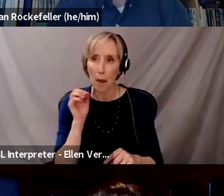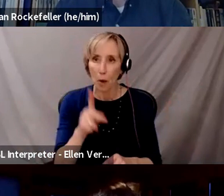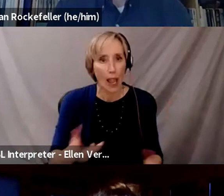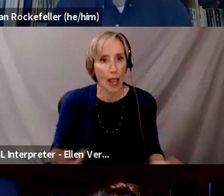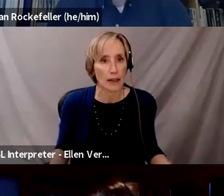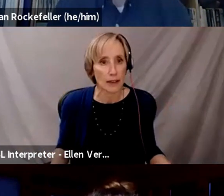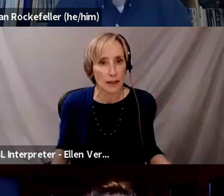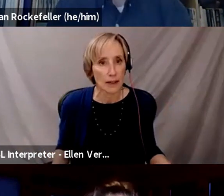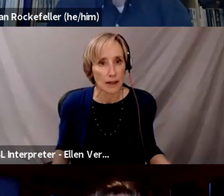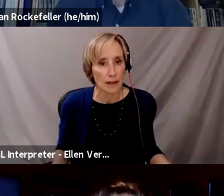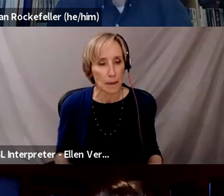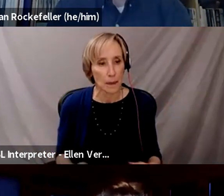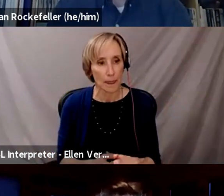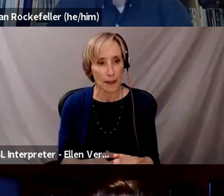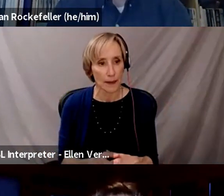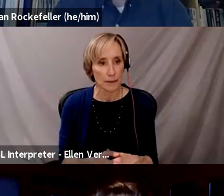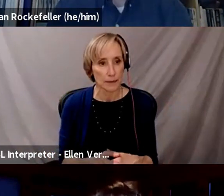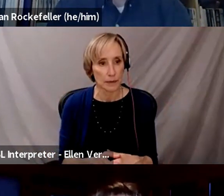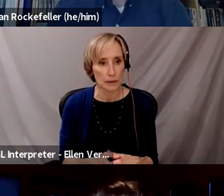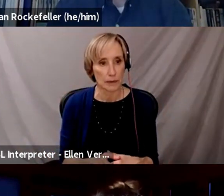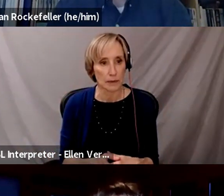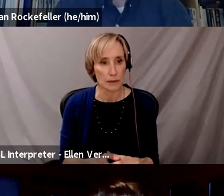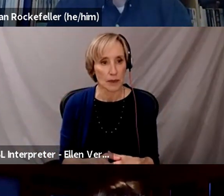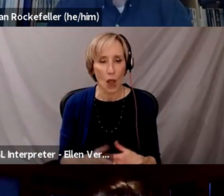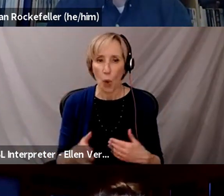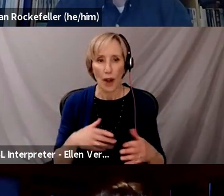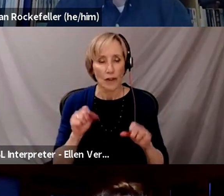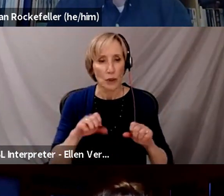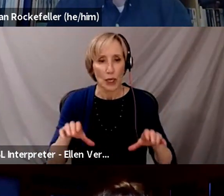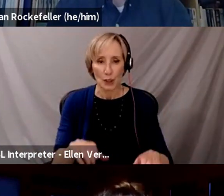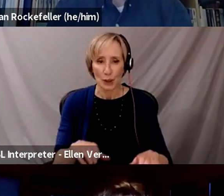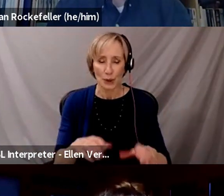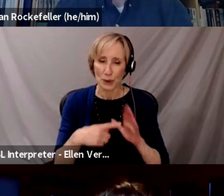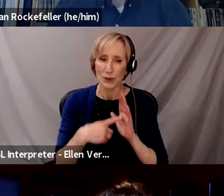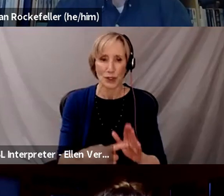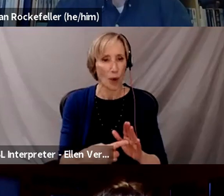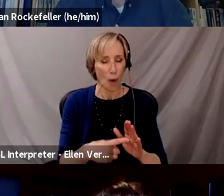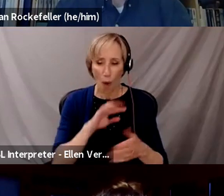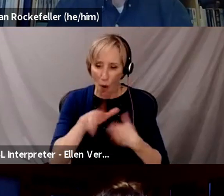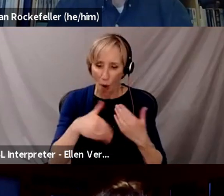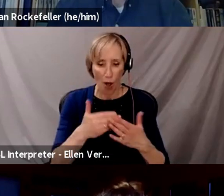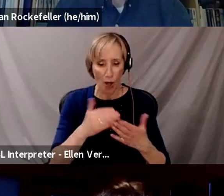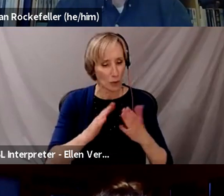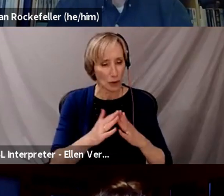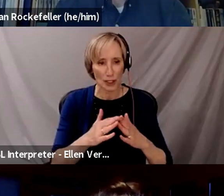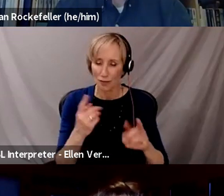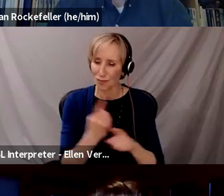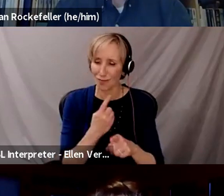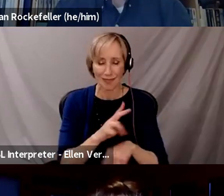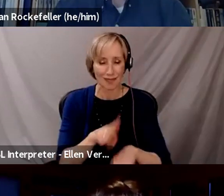normalize being from, or normalizes these communities? There was an organization I worked for, mental health